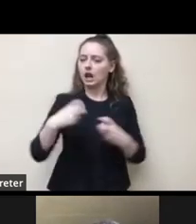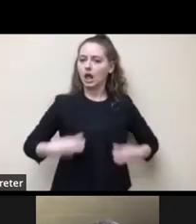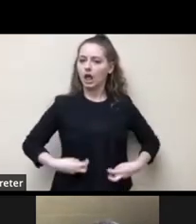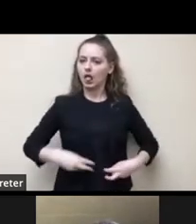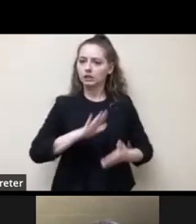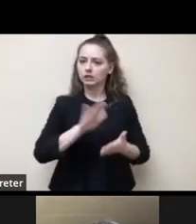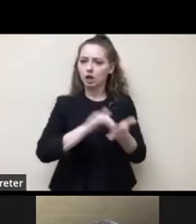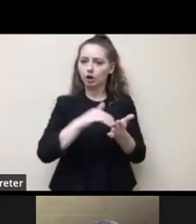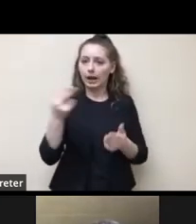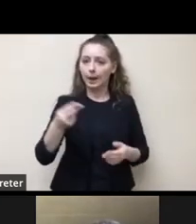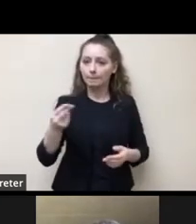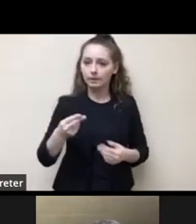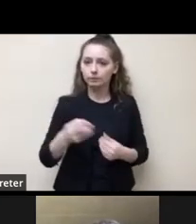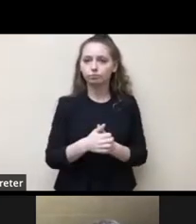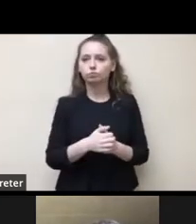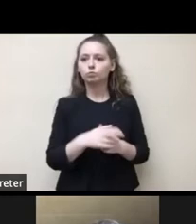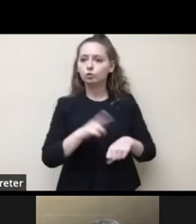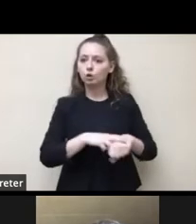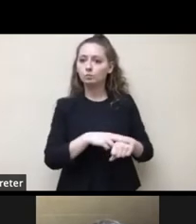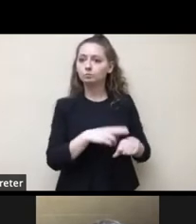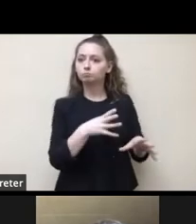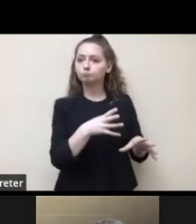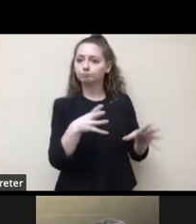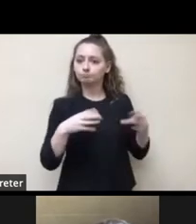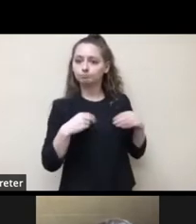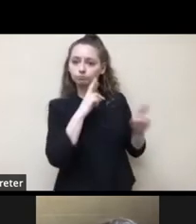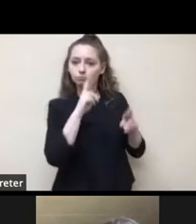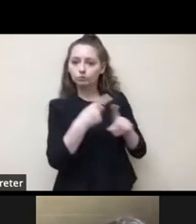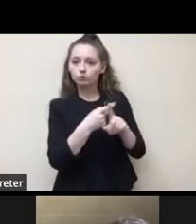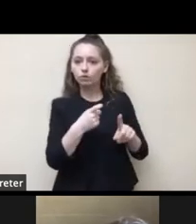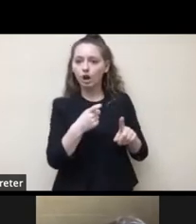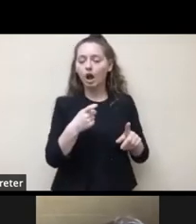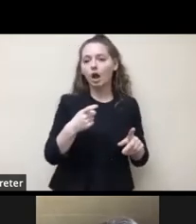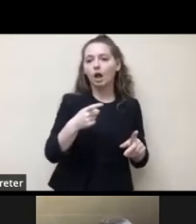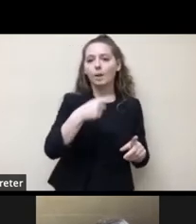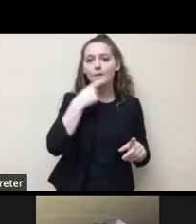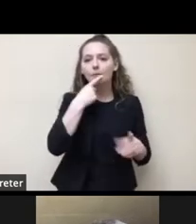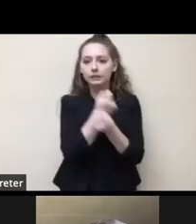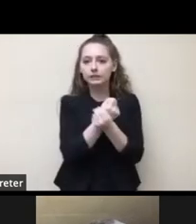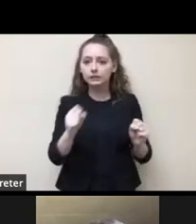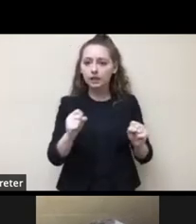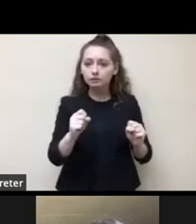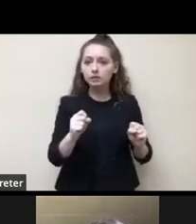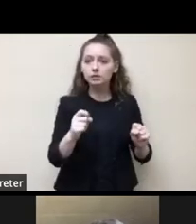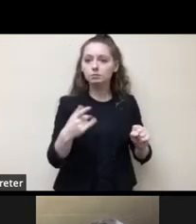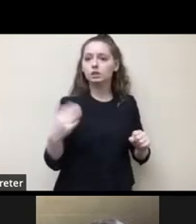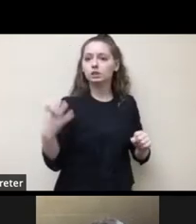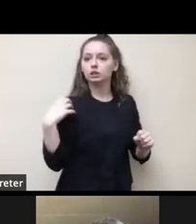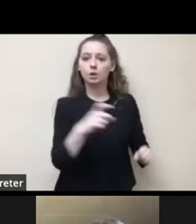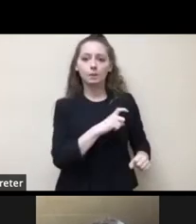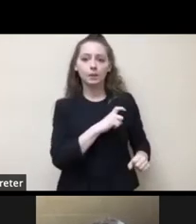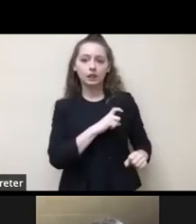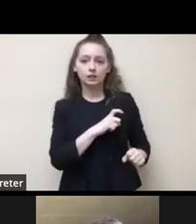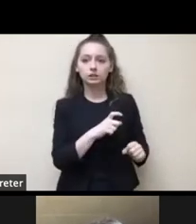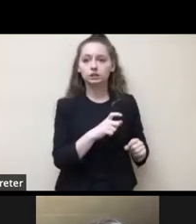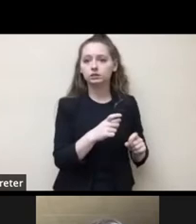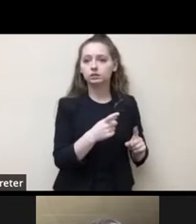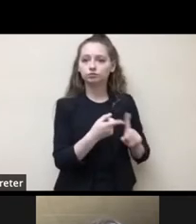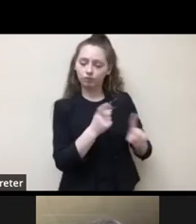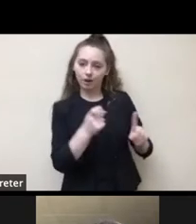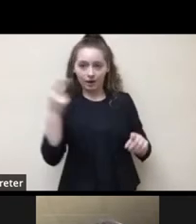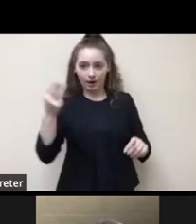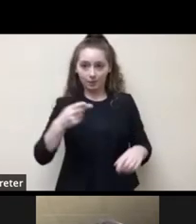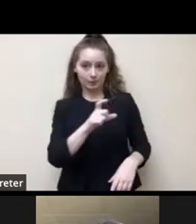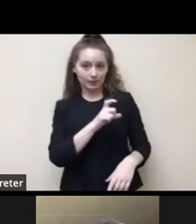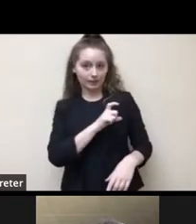reports from public safety, so I'm going to go next over to my assistant chief of police, Andy Short, to give us an update from the Hammond Police Department. Andy?